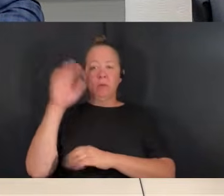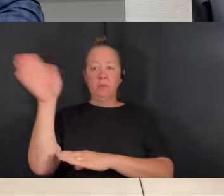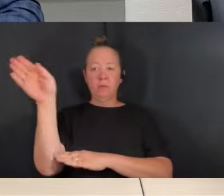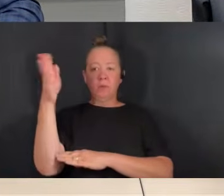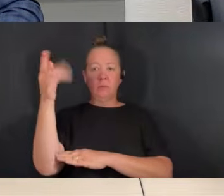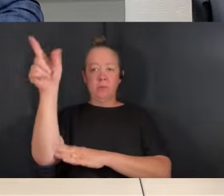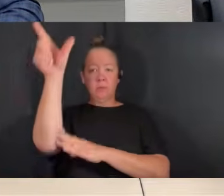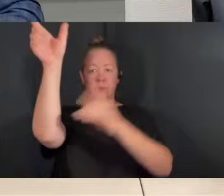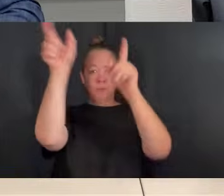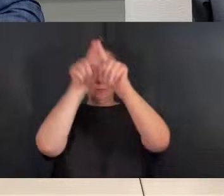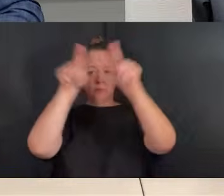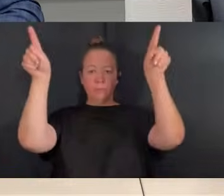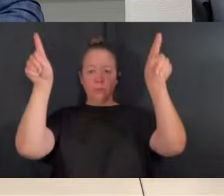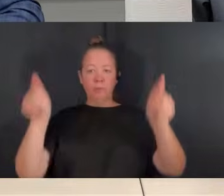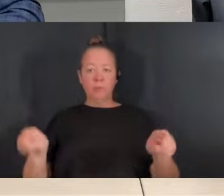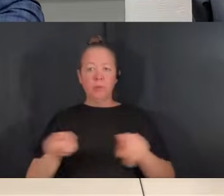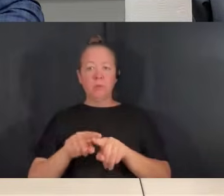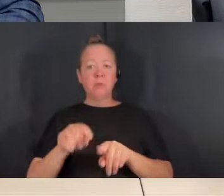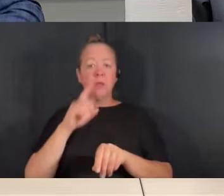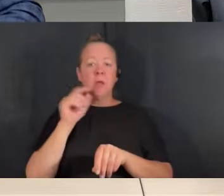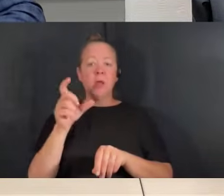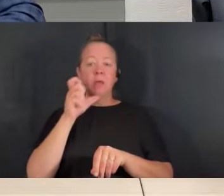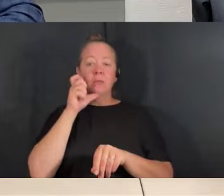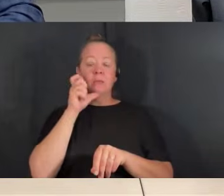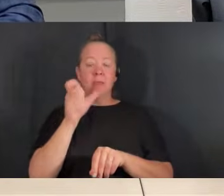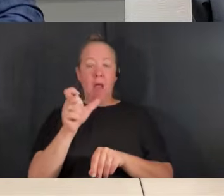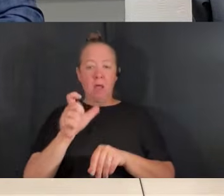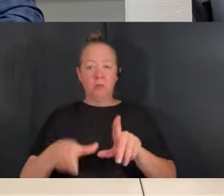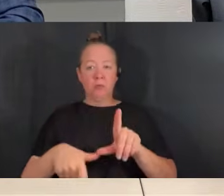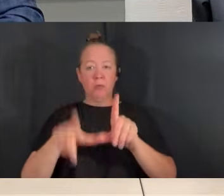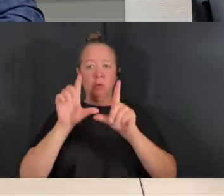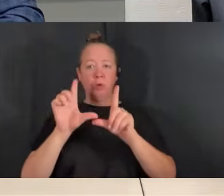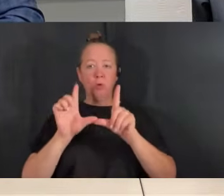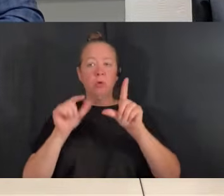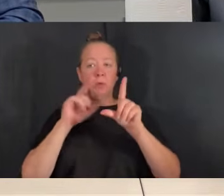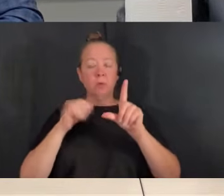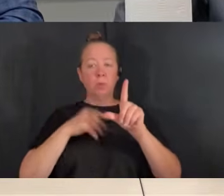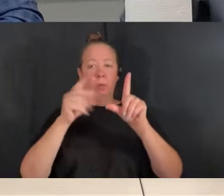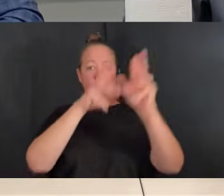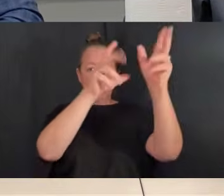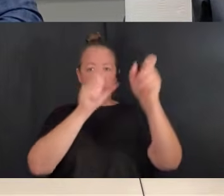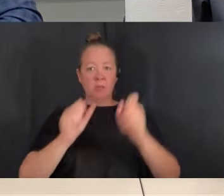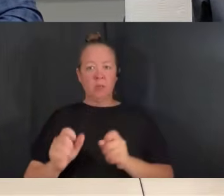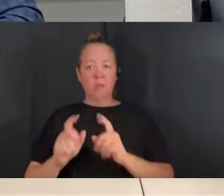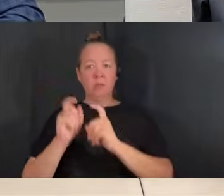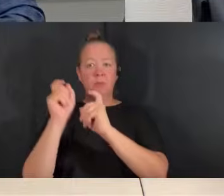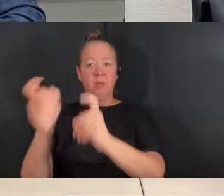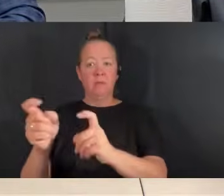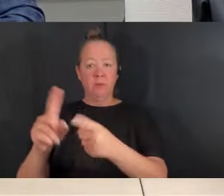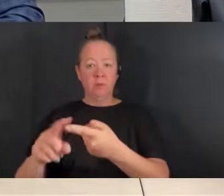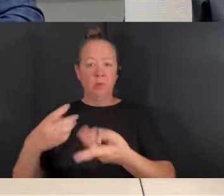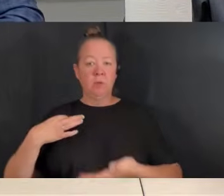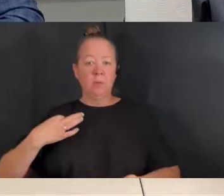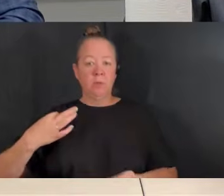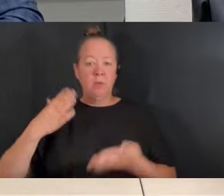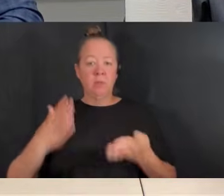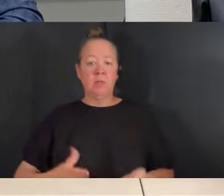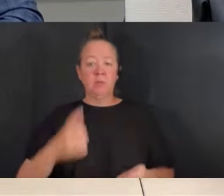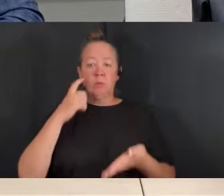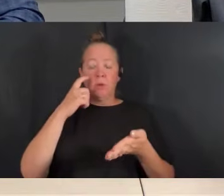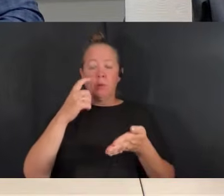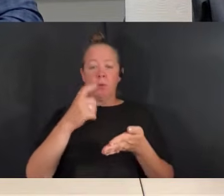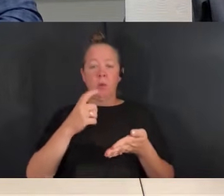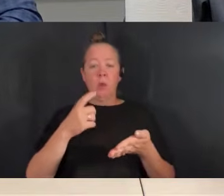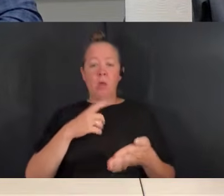down and returned to the applicant. The Hometown Hero Committee is planning a recognition ceremony on Wednesday, July